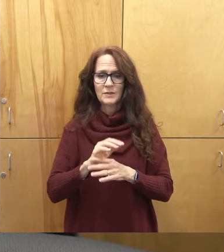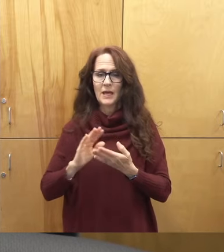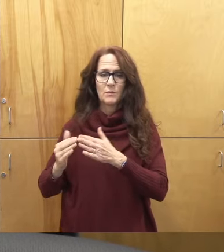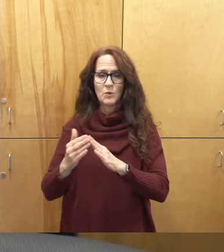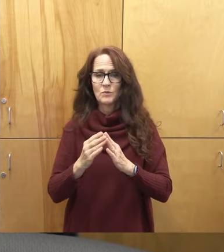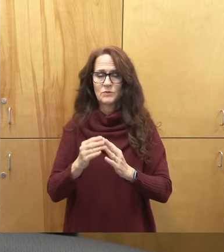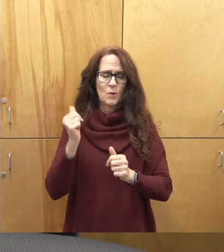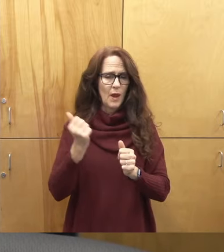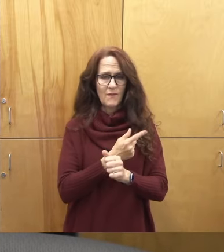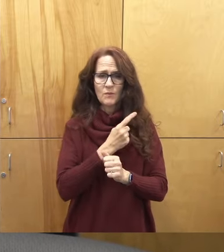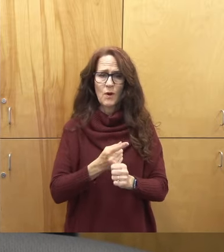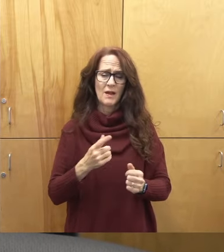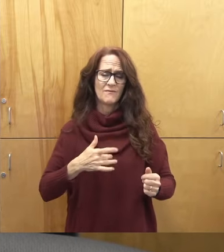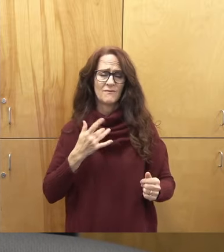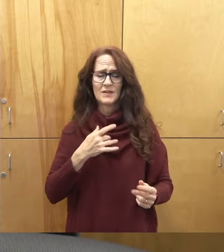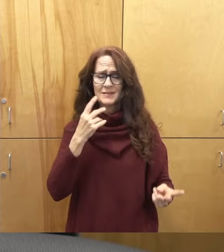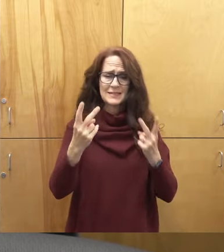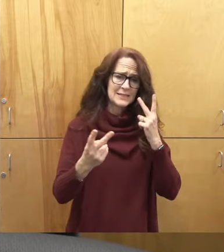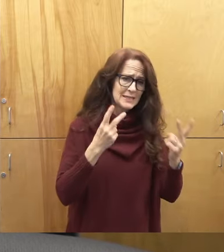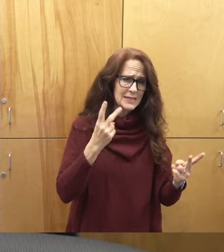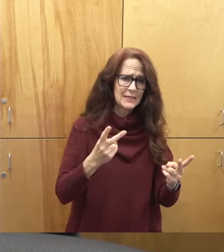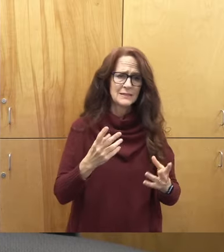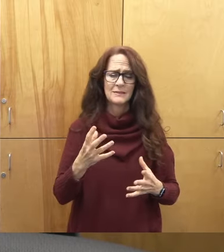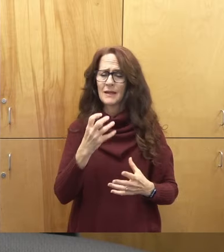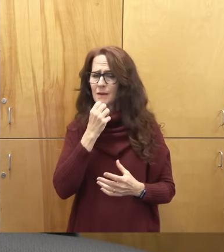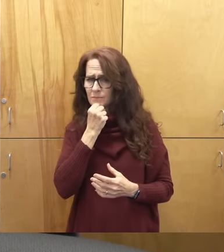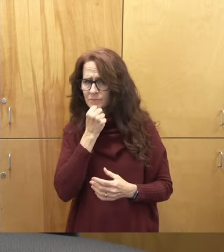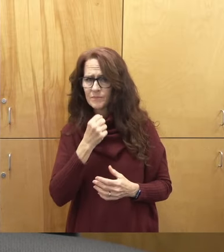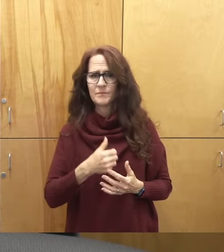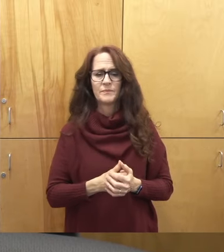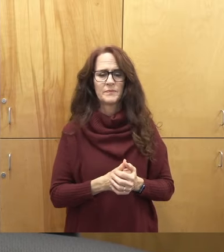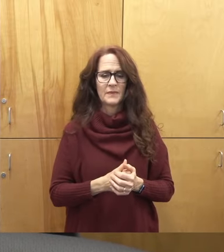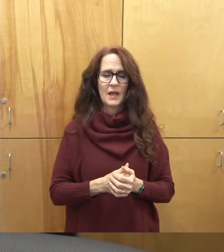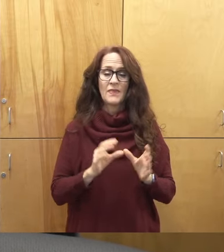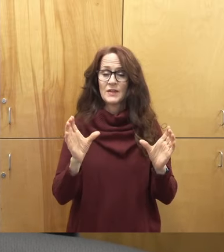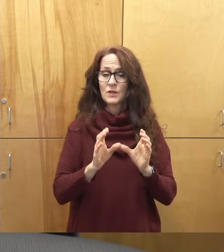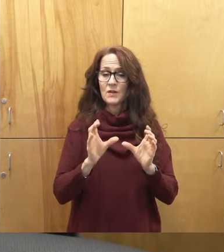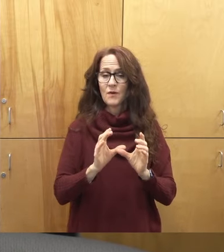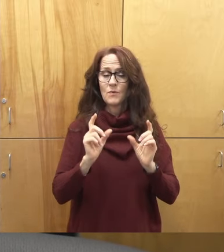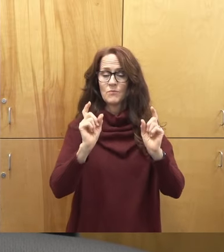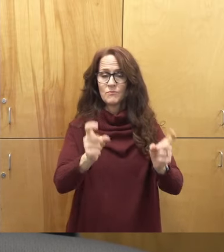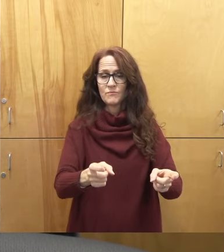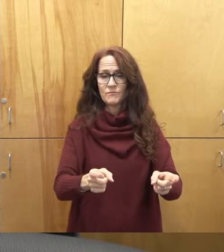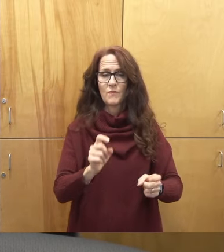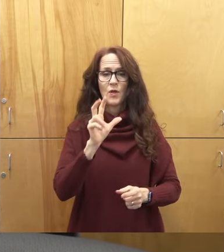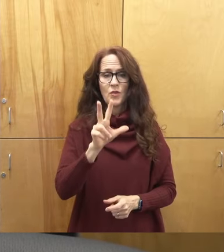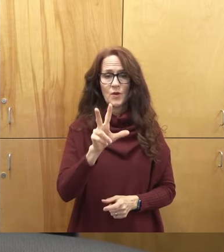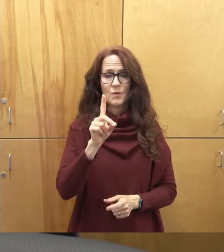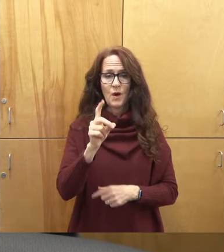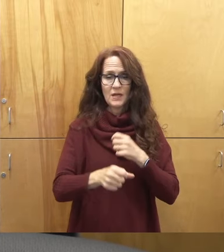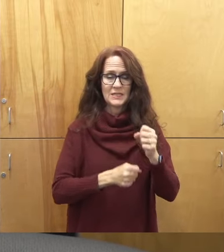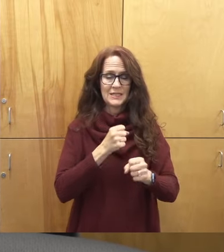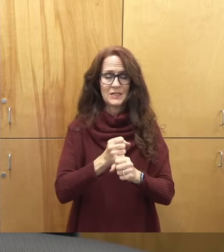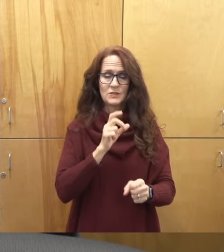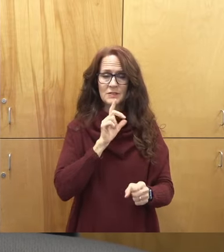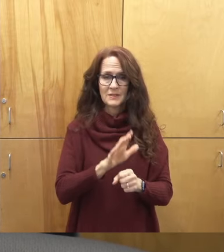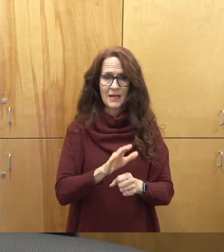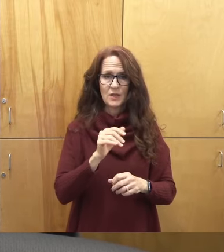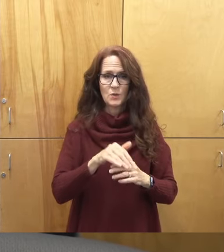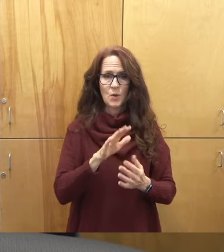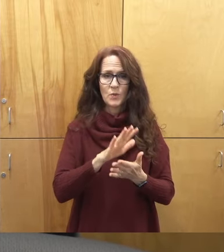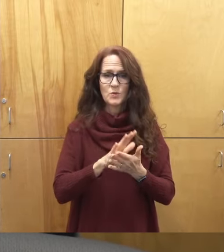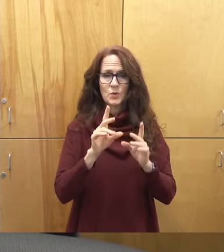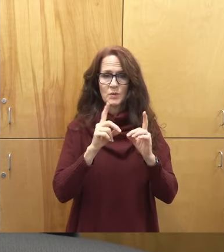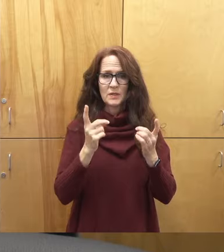supported. Please accept this certificate in recognition of your 31 years of dedicated service to the Long Beach Unified School District and